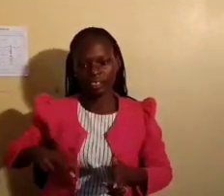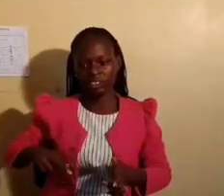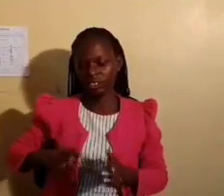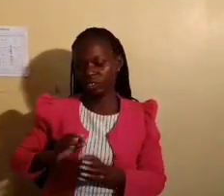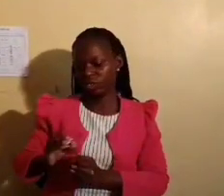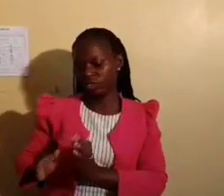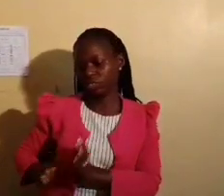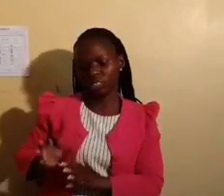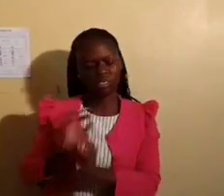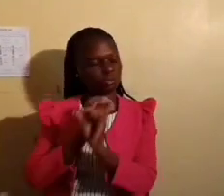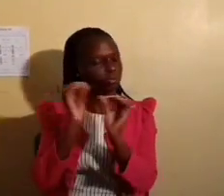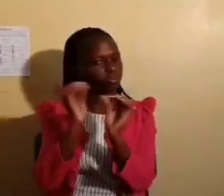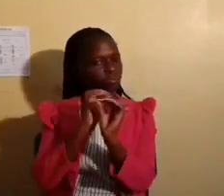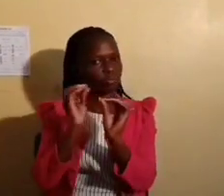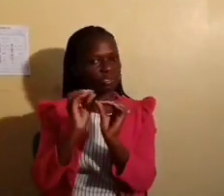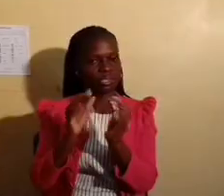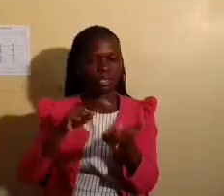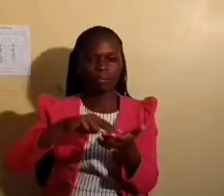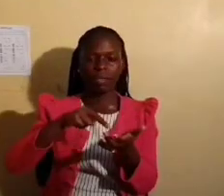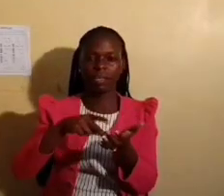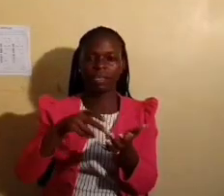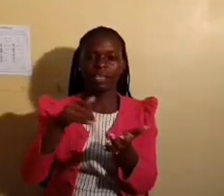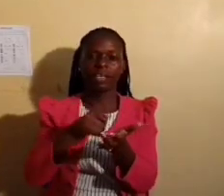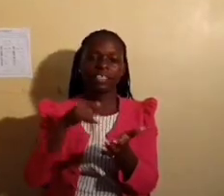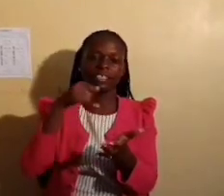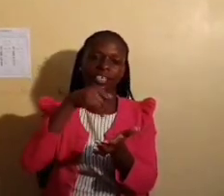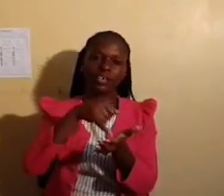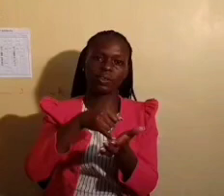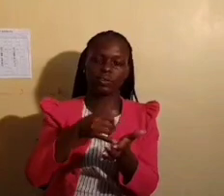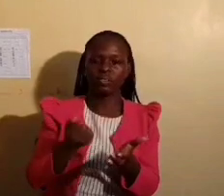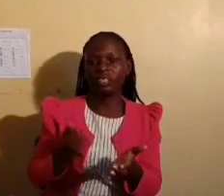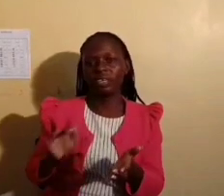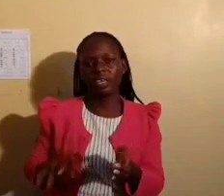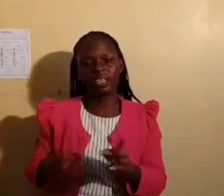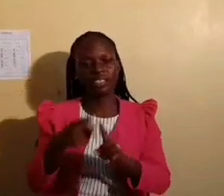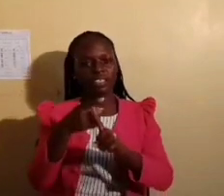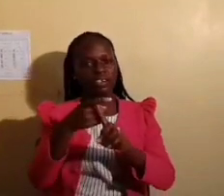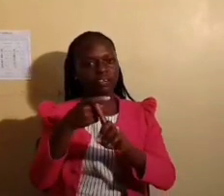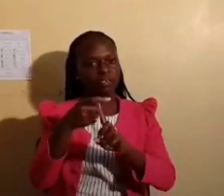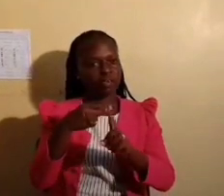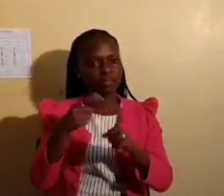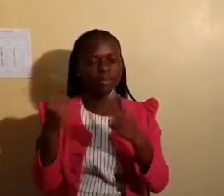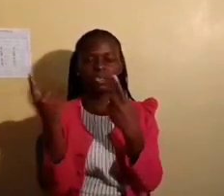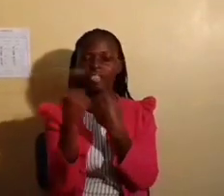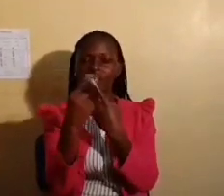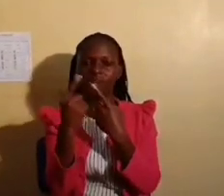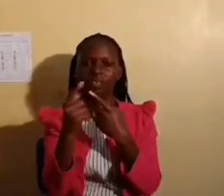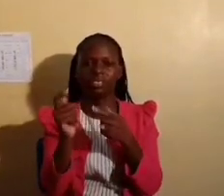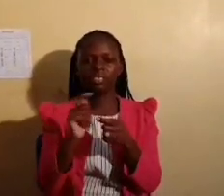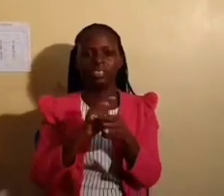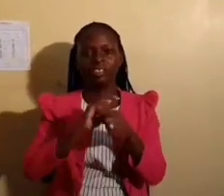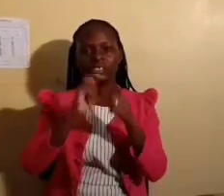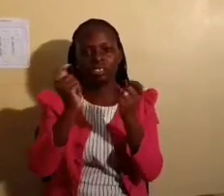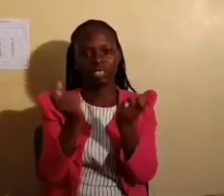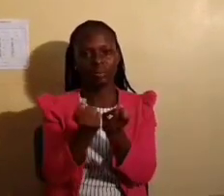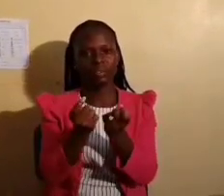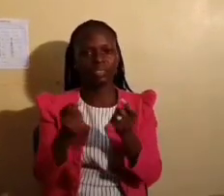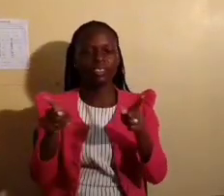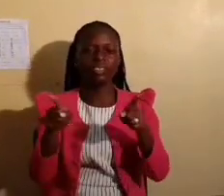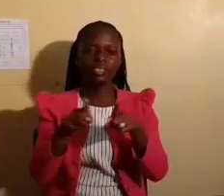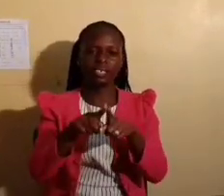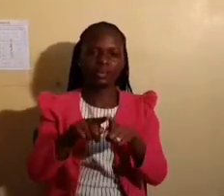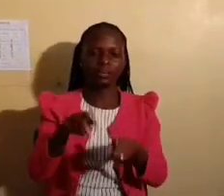a non-religious organization, meaning it includes girls from different ethnic